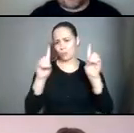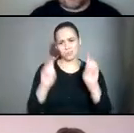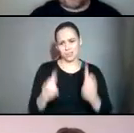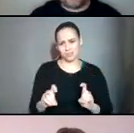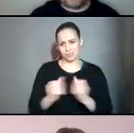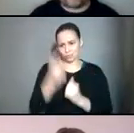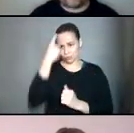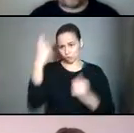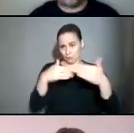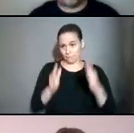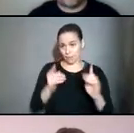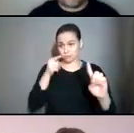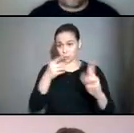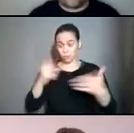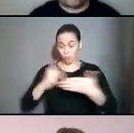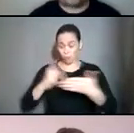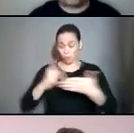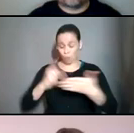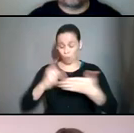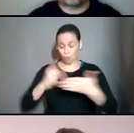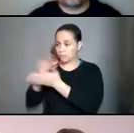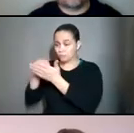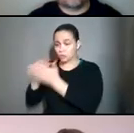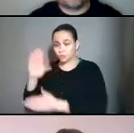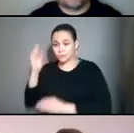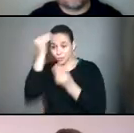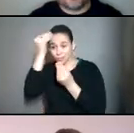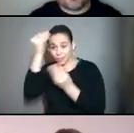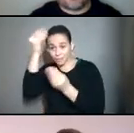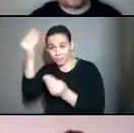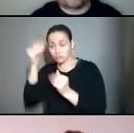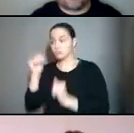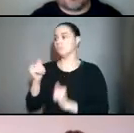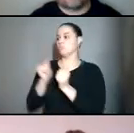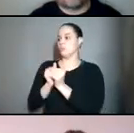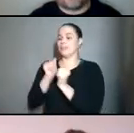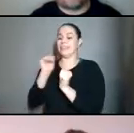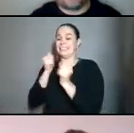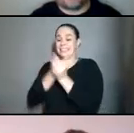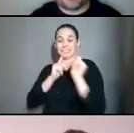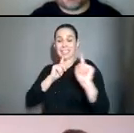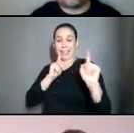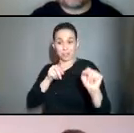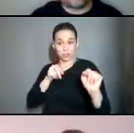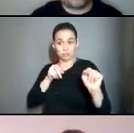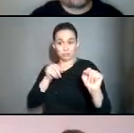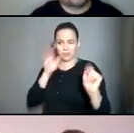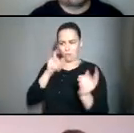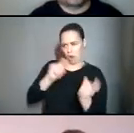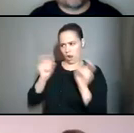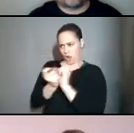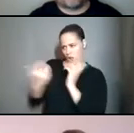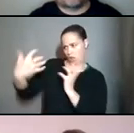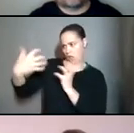program collects information about students with each response they provide and adapts based on those